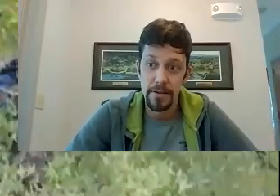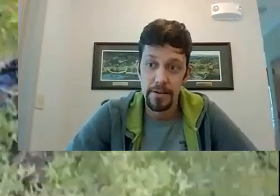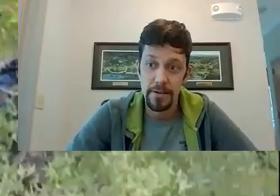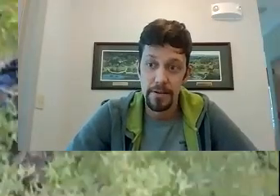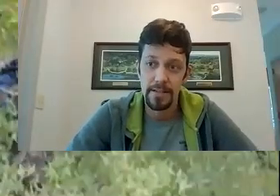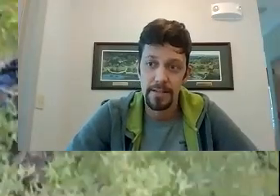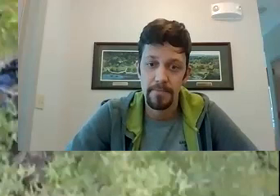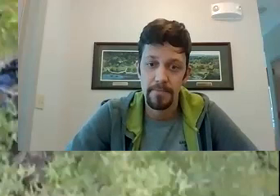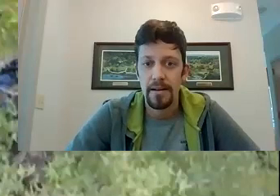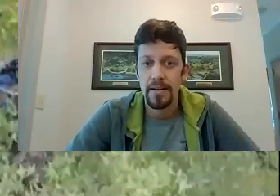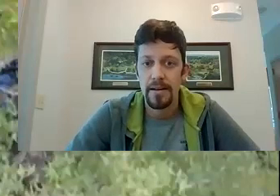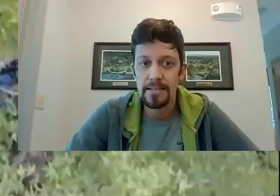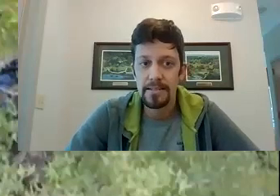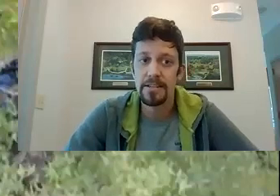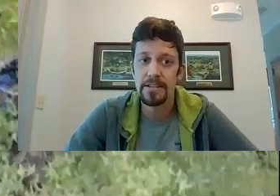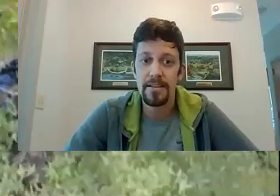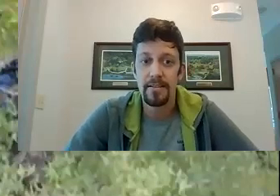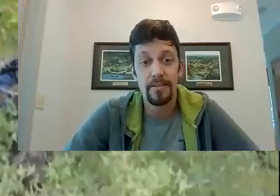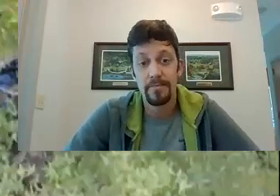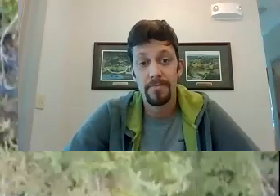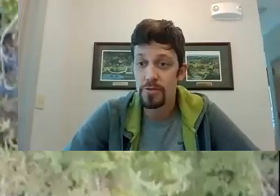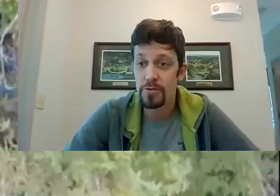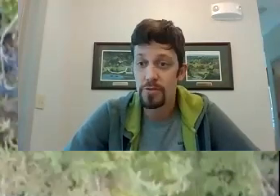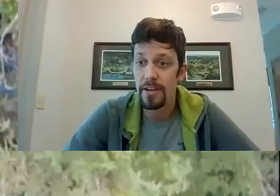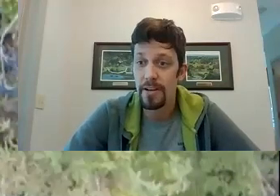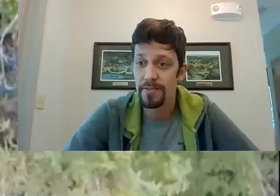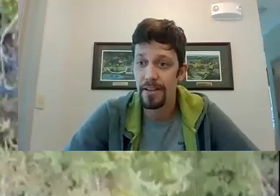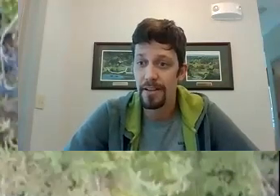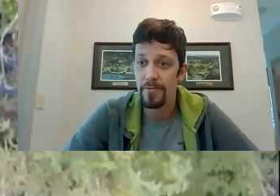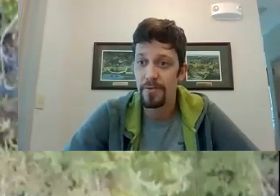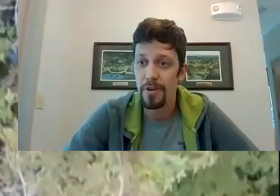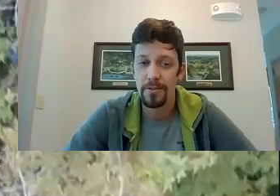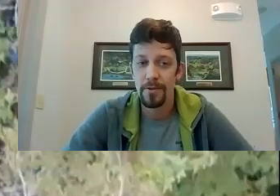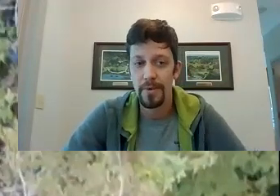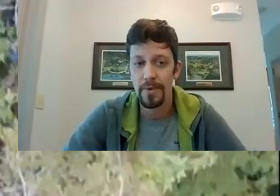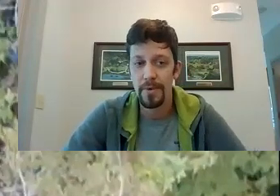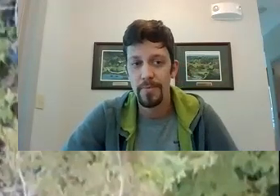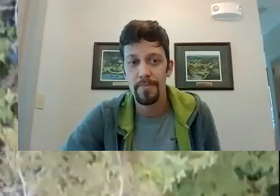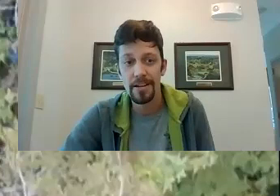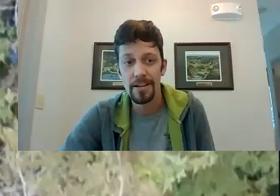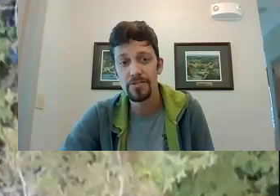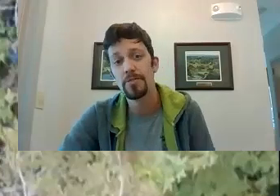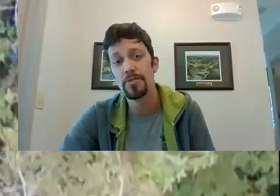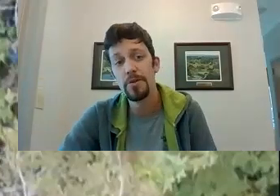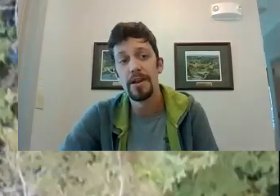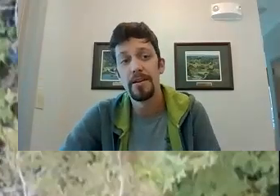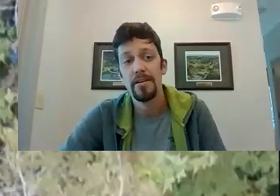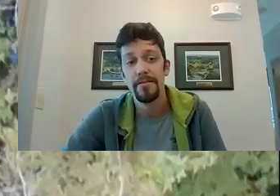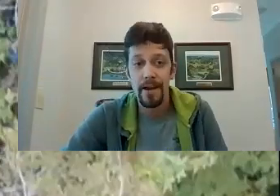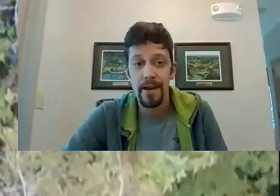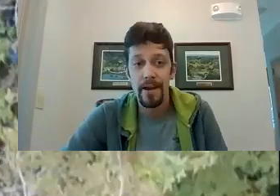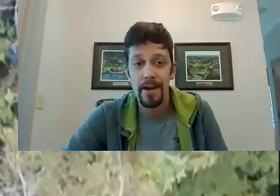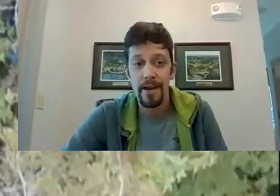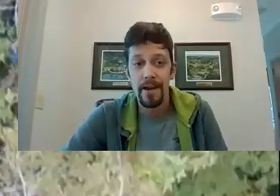ecosystem. And this is essentially a short definition, and we'll go into a little bit, but a biological community of